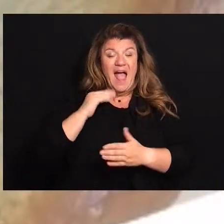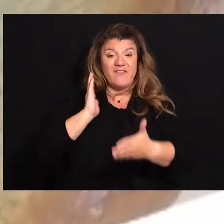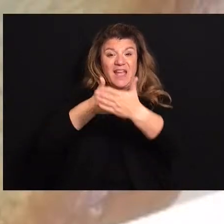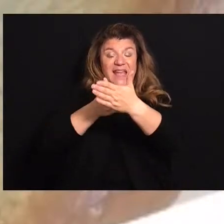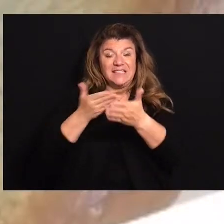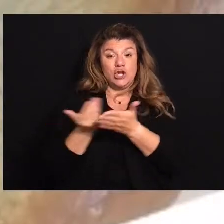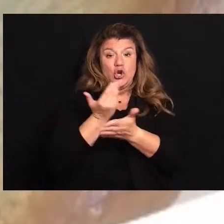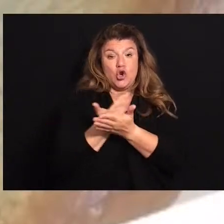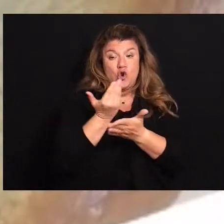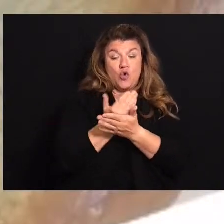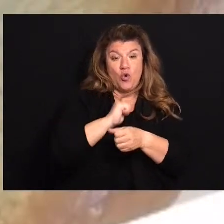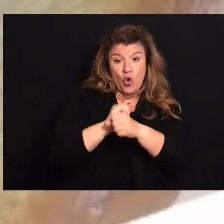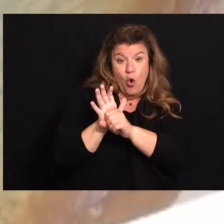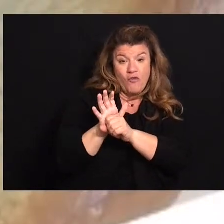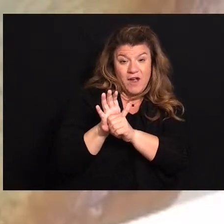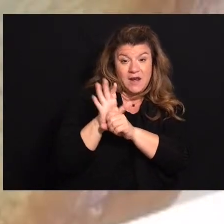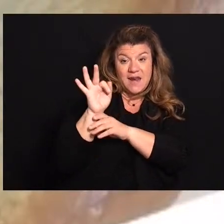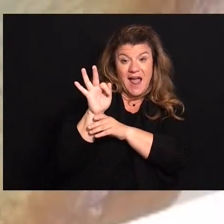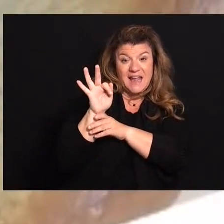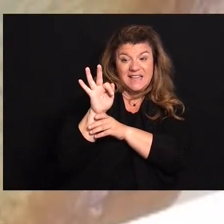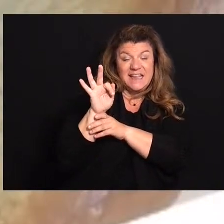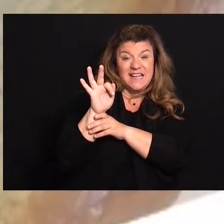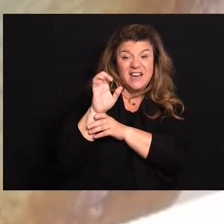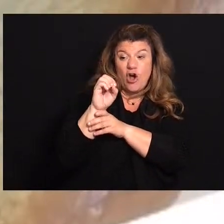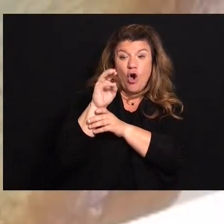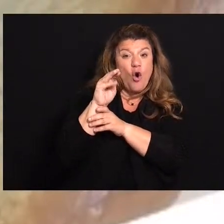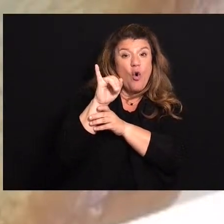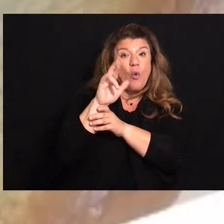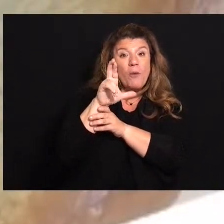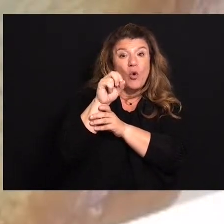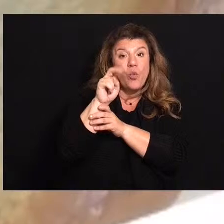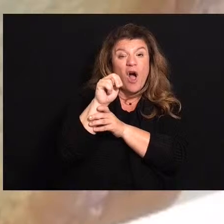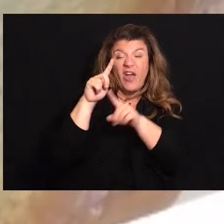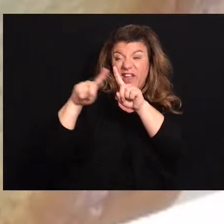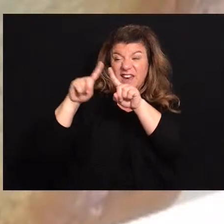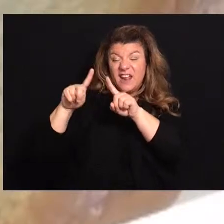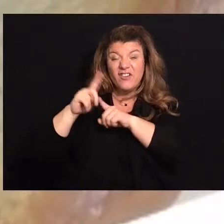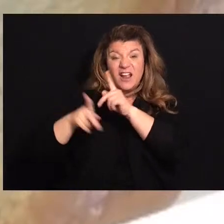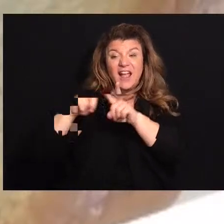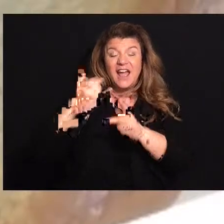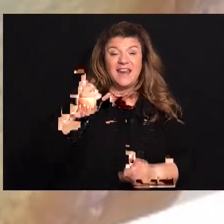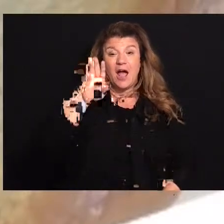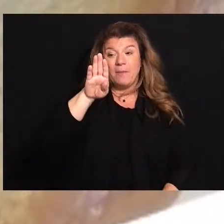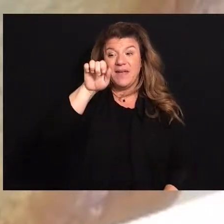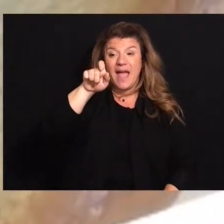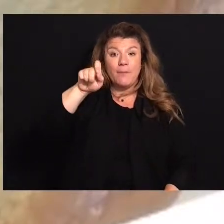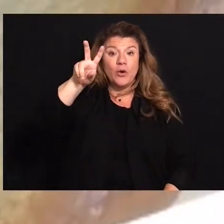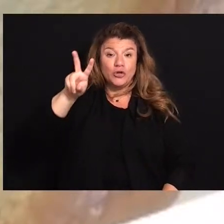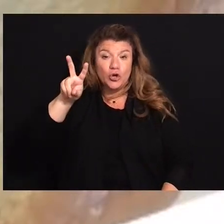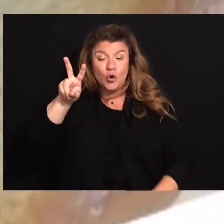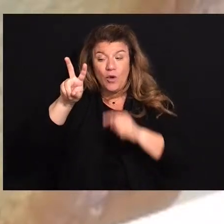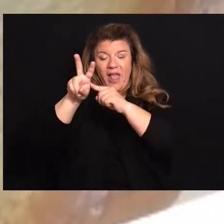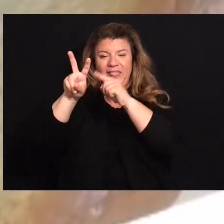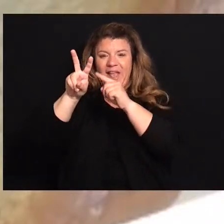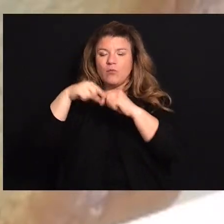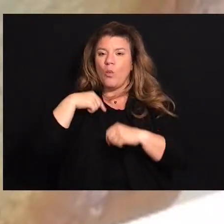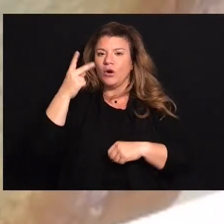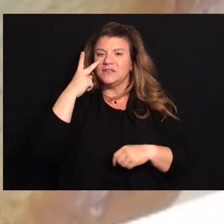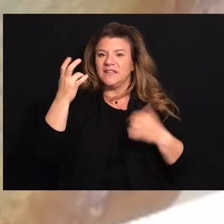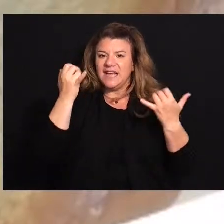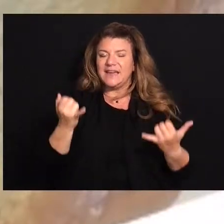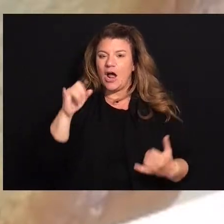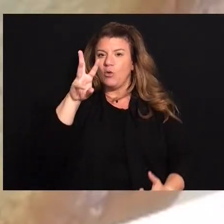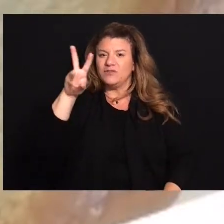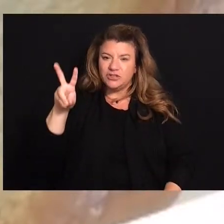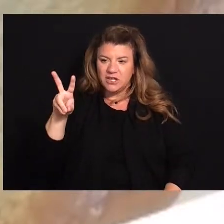new variants of COVID-19, the Omicron variants, and now the BA2 variant, which is what we're seeing in West